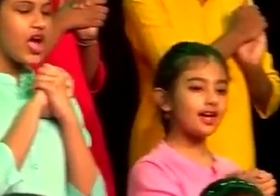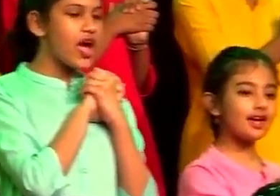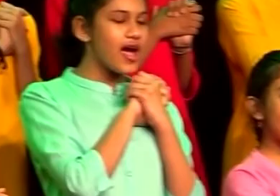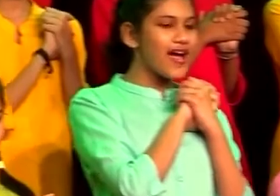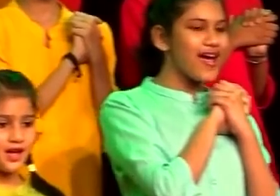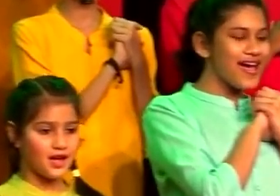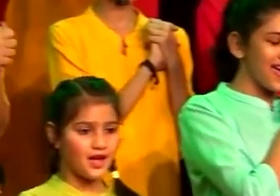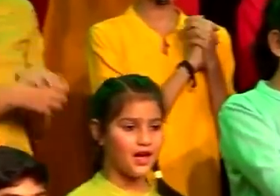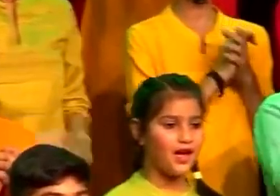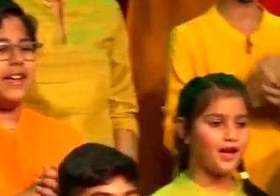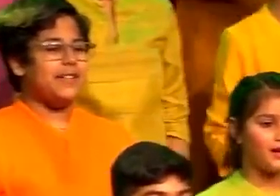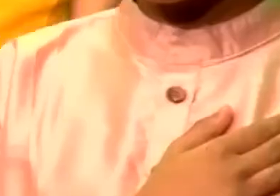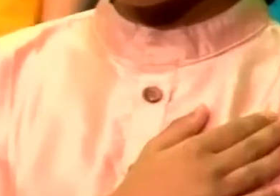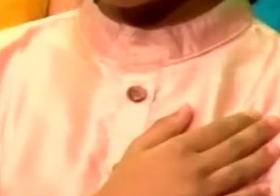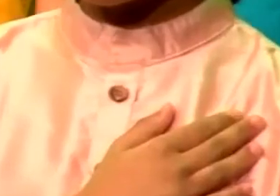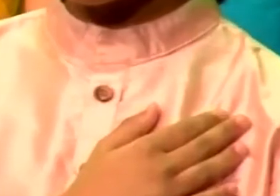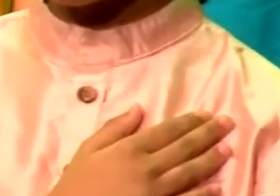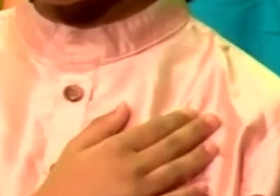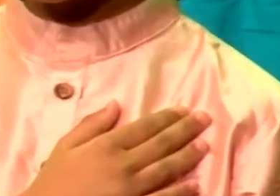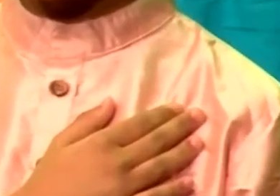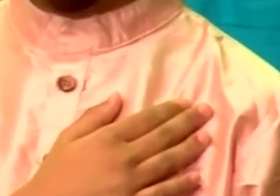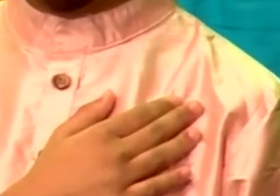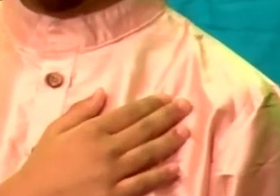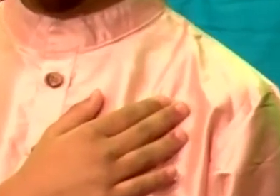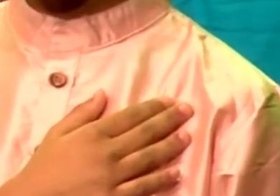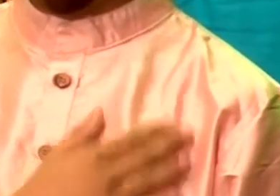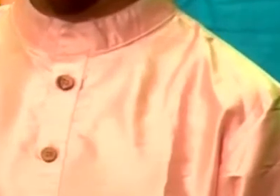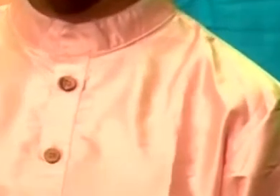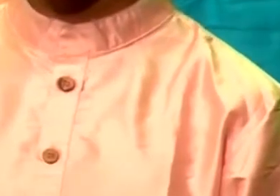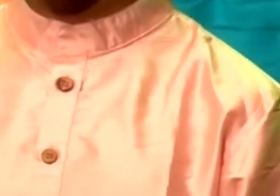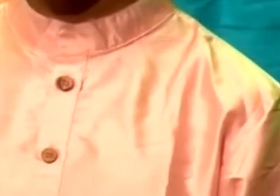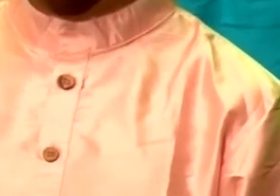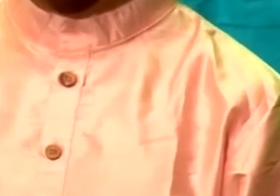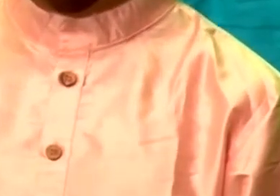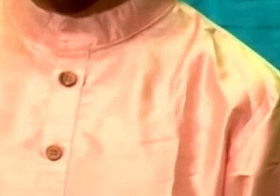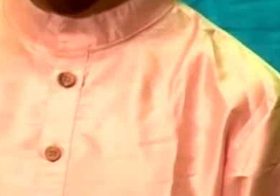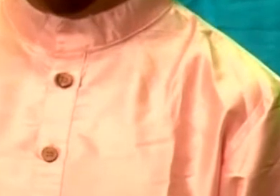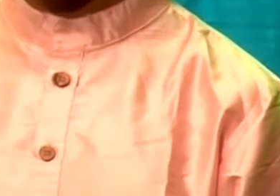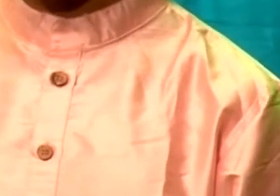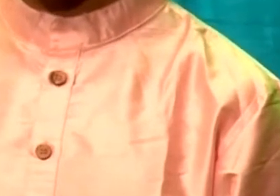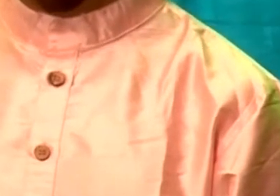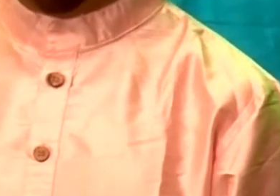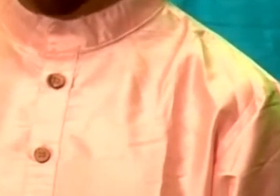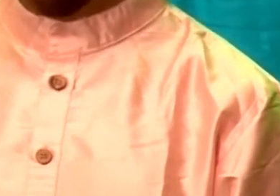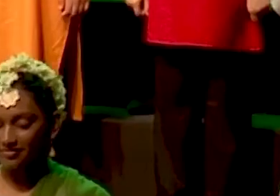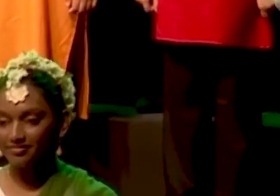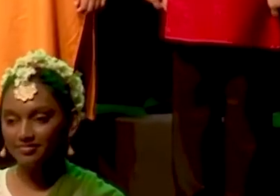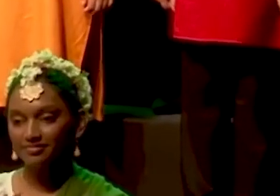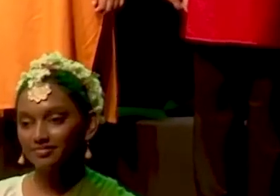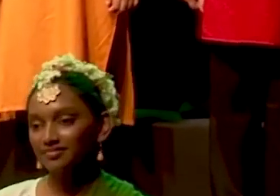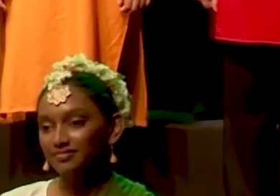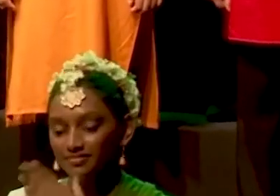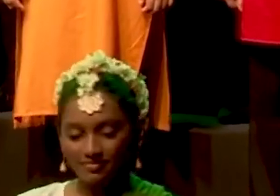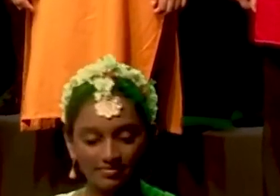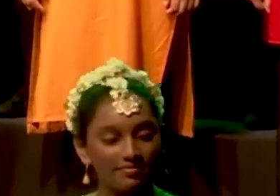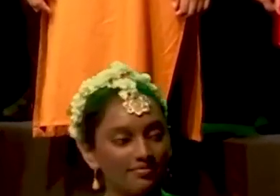desh hai. Where the mind is without fear and the head held high,